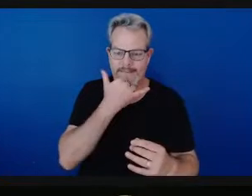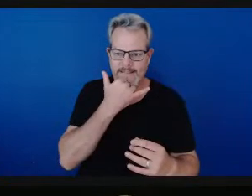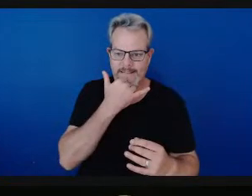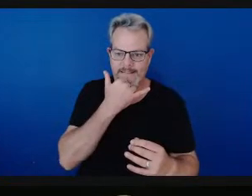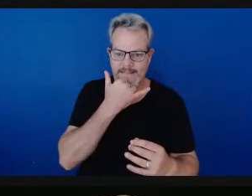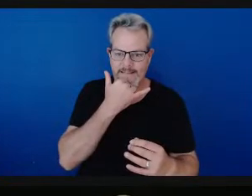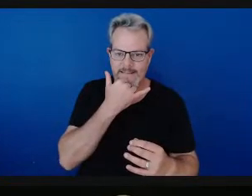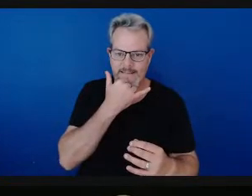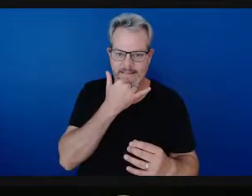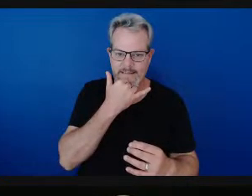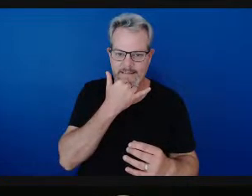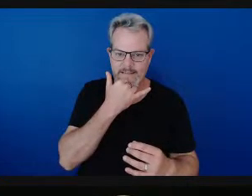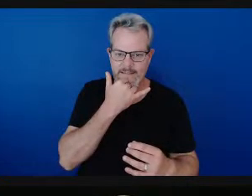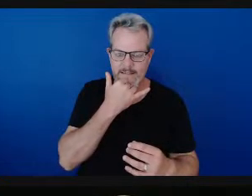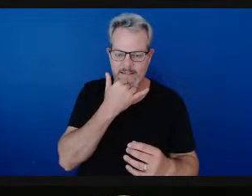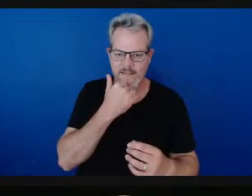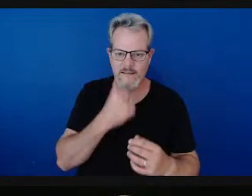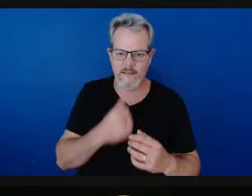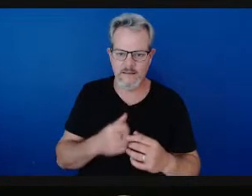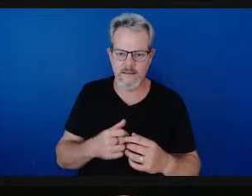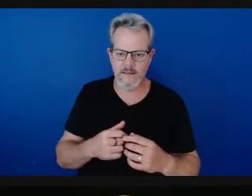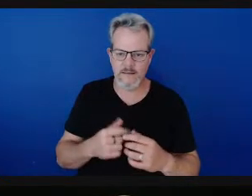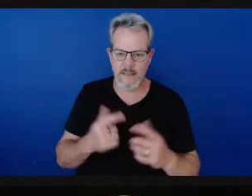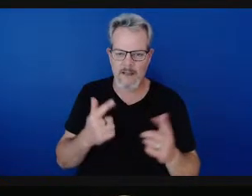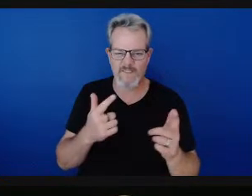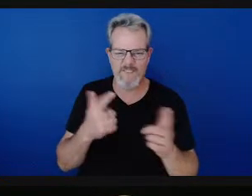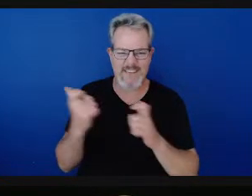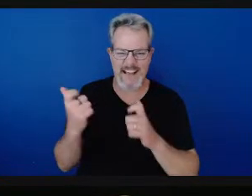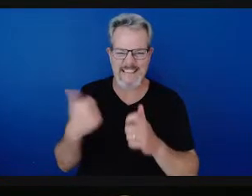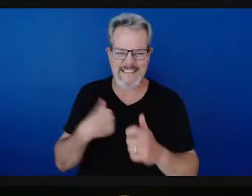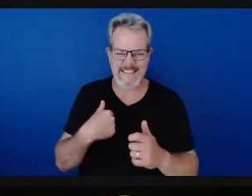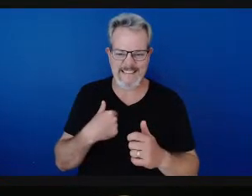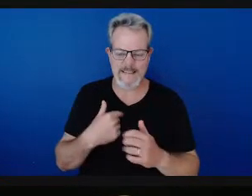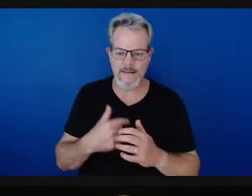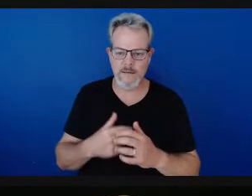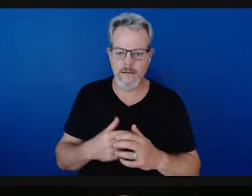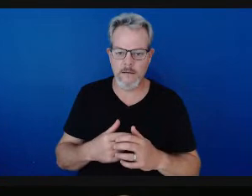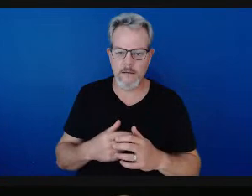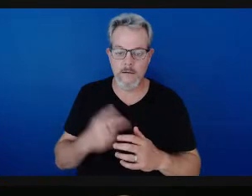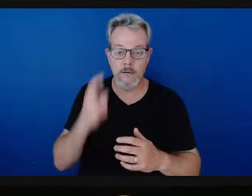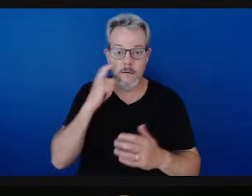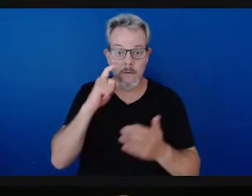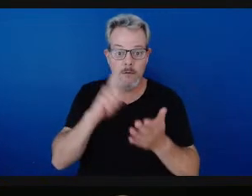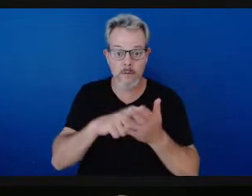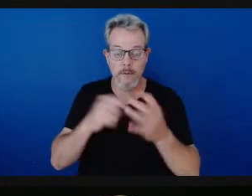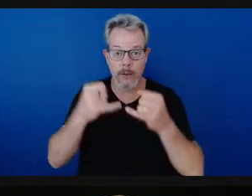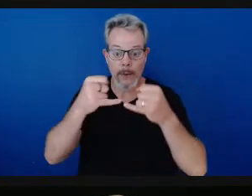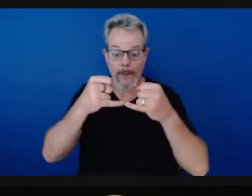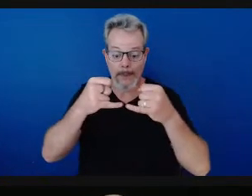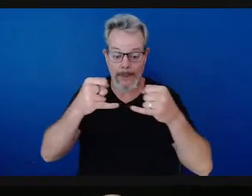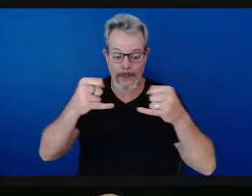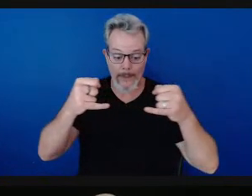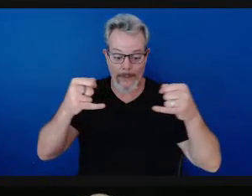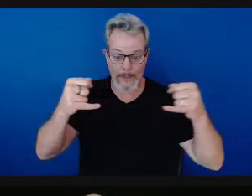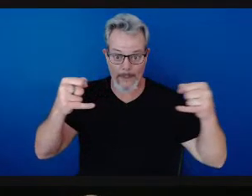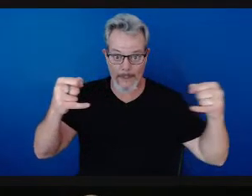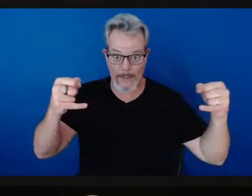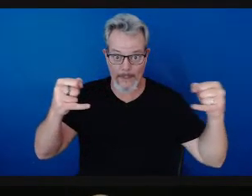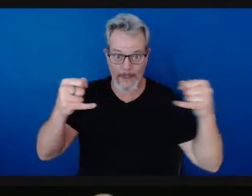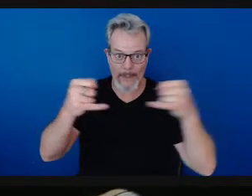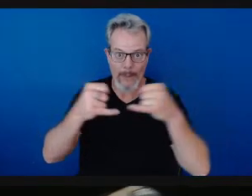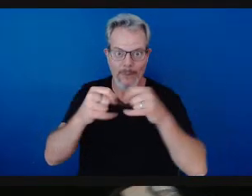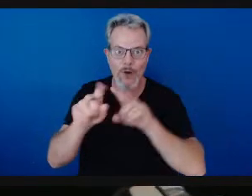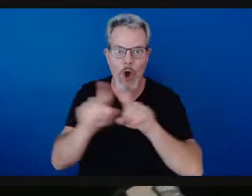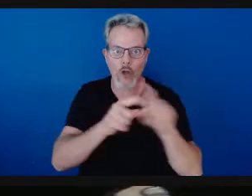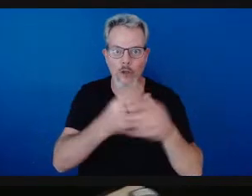saw something else I wanted to show, but it went by too fast. Our line that corresponds to the crater edge here also disappears as the